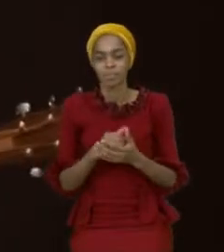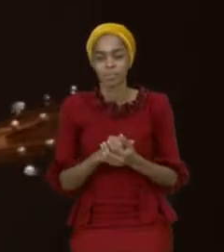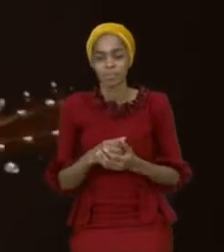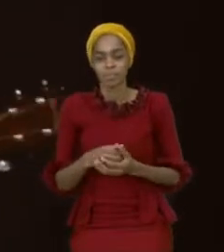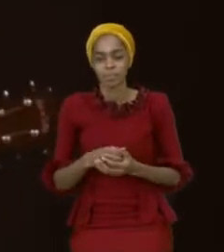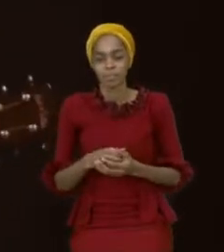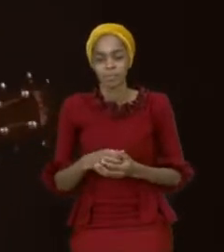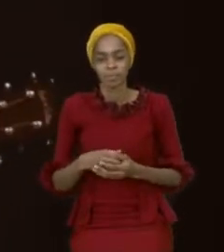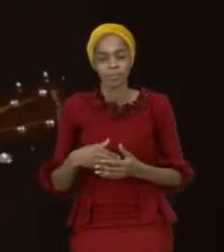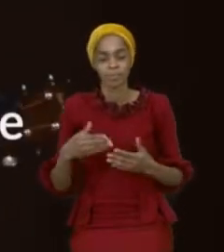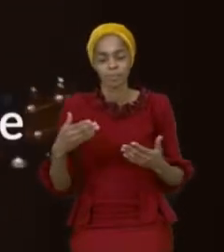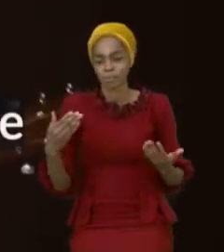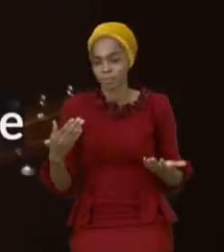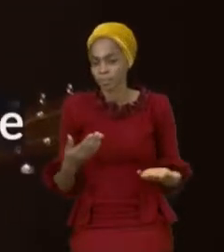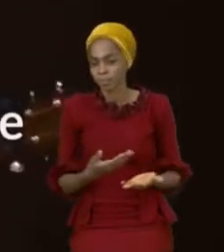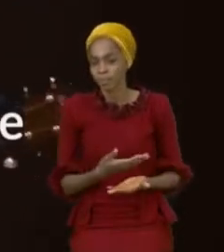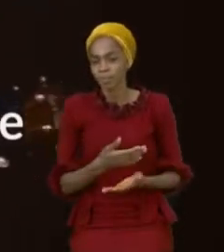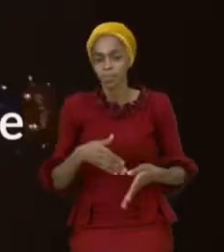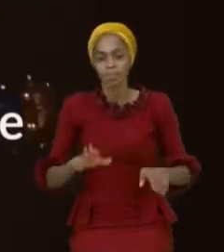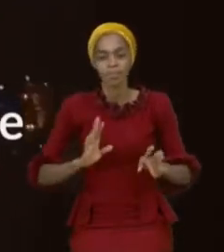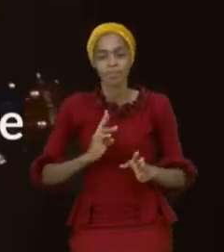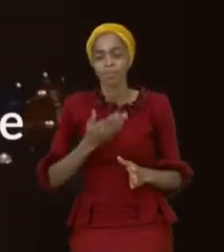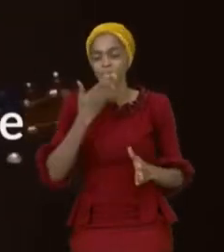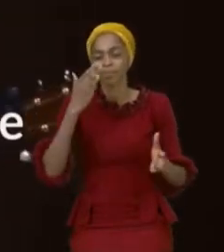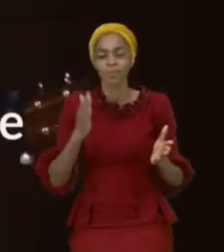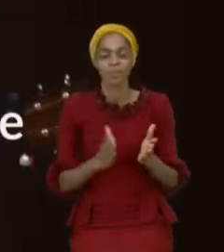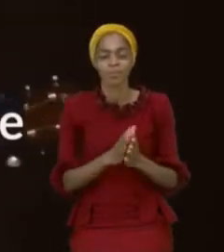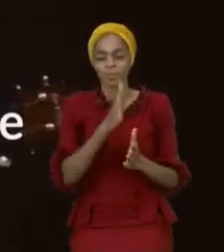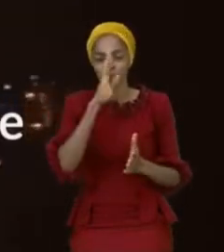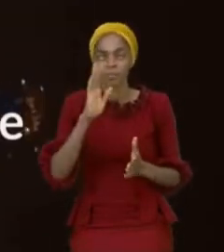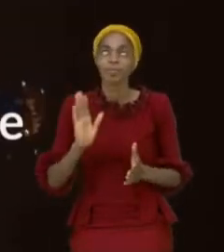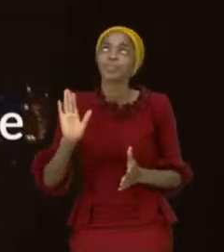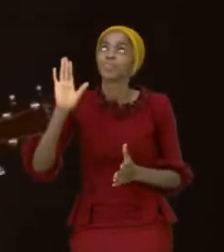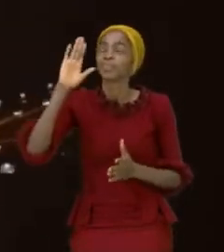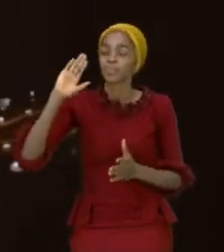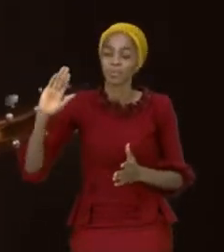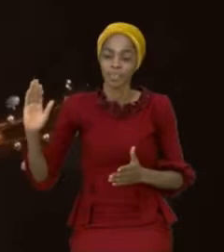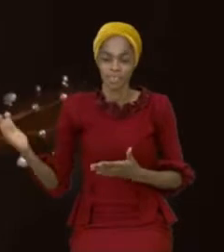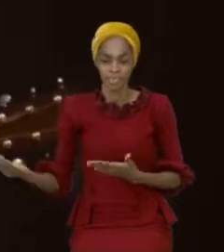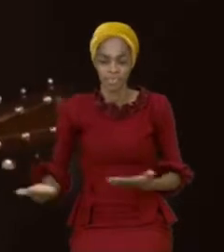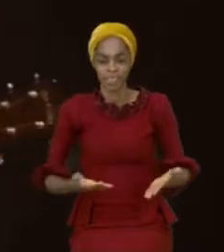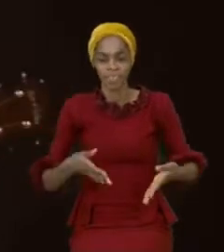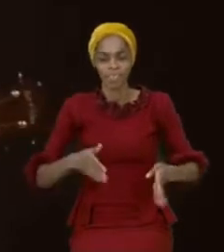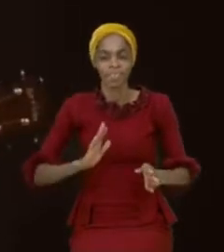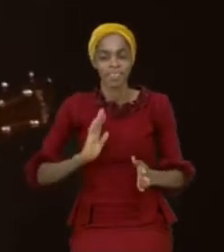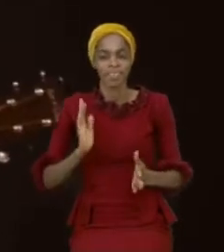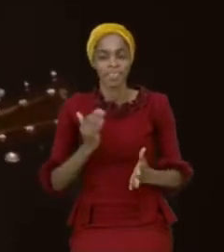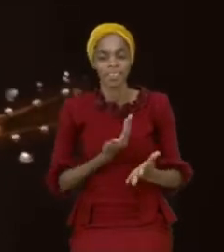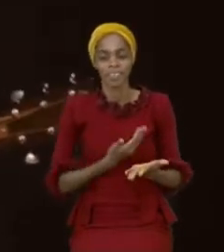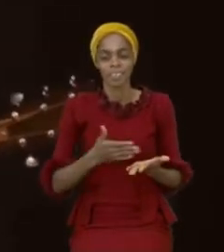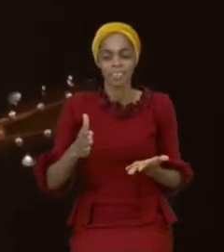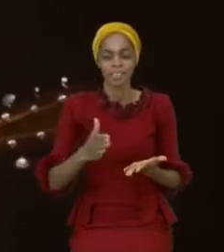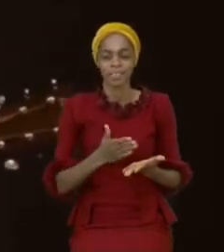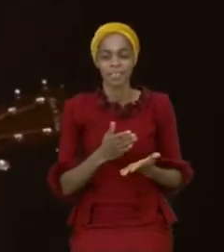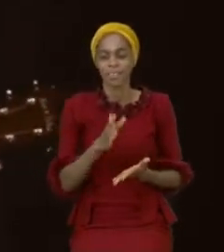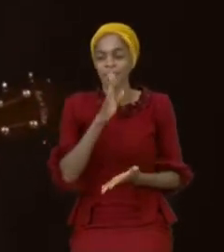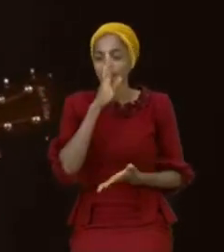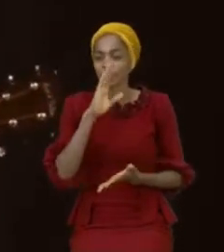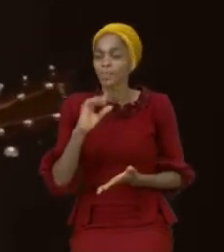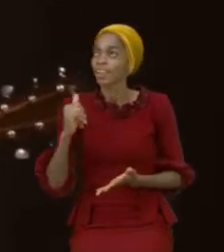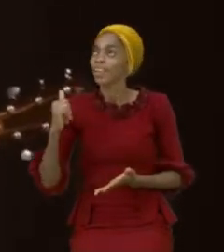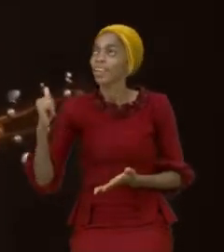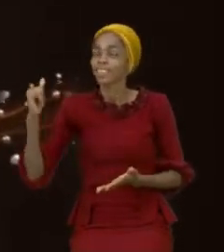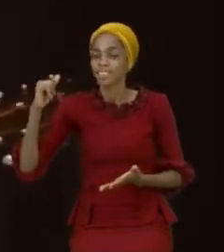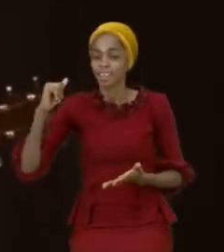Let our praise be your welcome. Let our songs